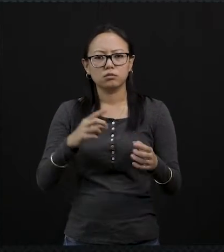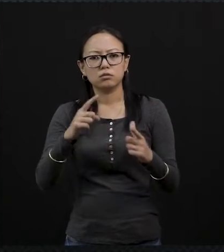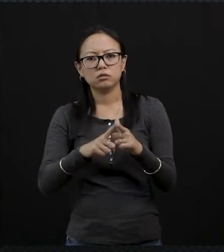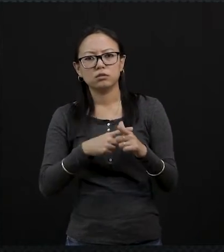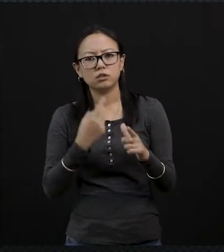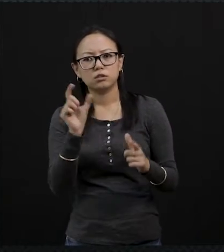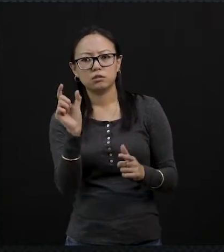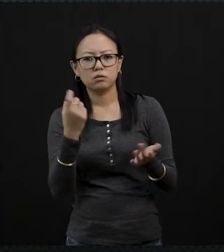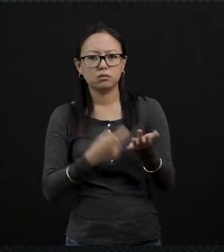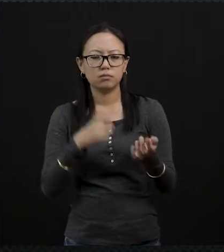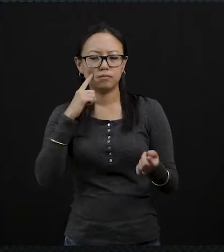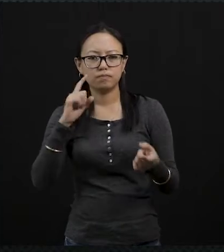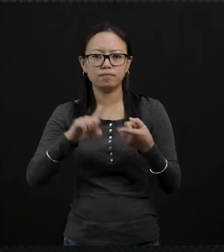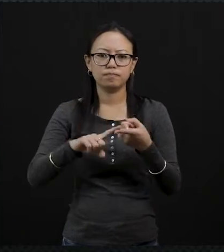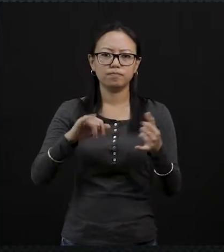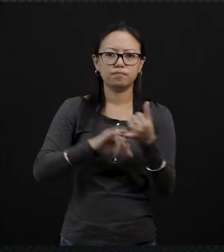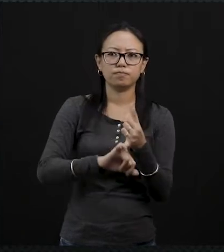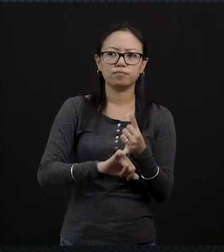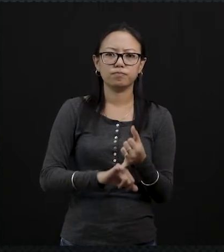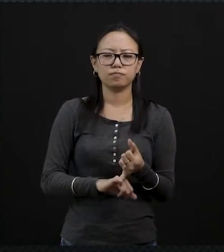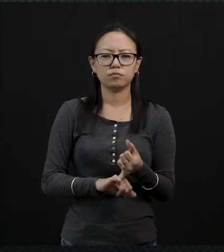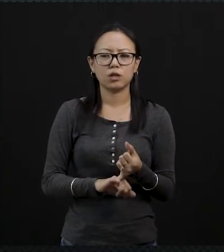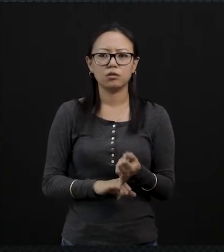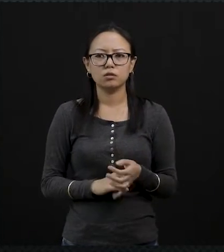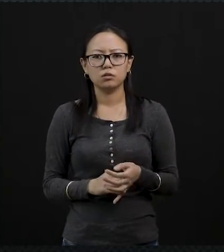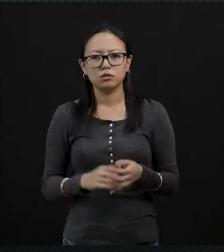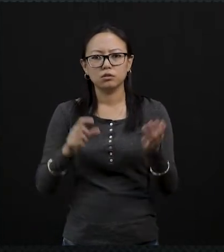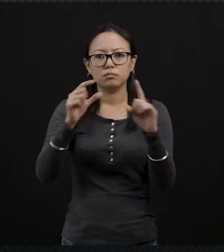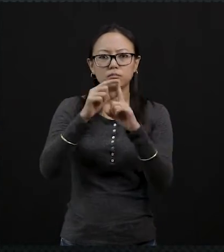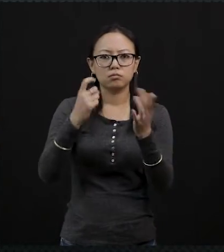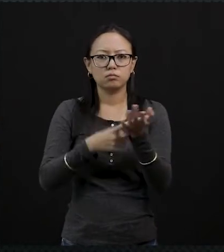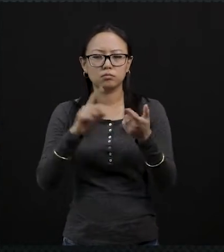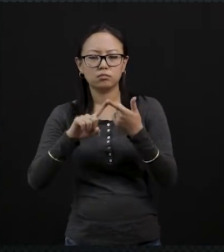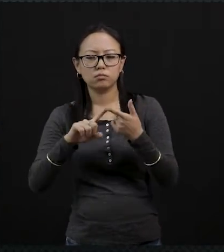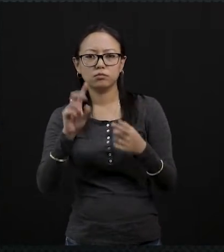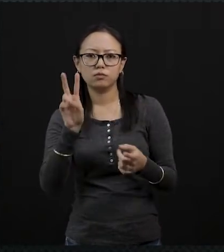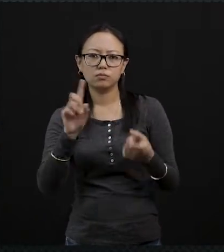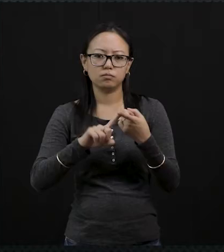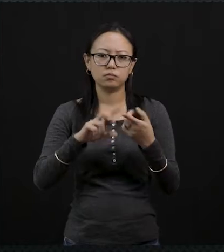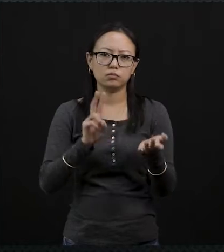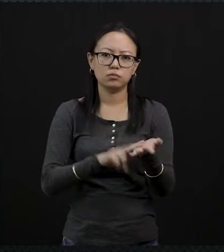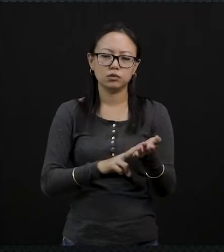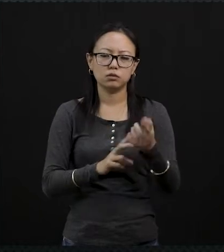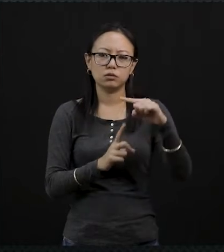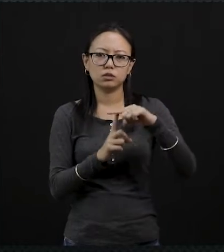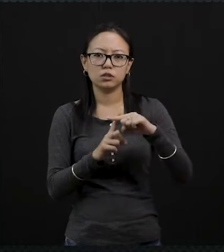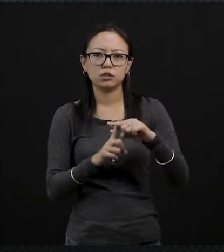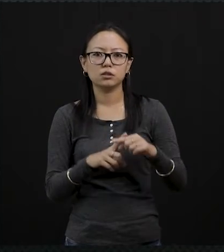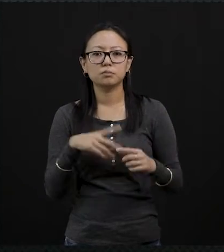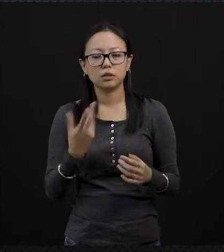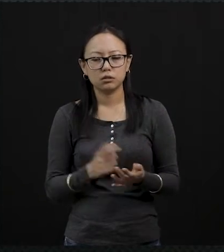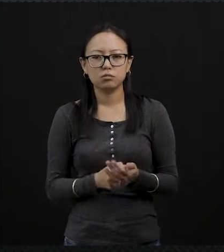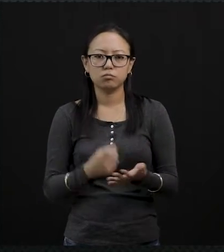applying all these safety rules. Okay? Now, let's learn about our fourth